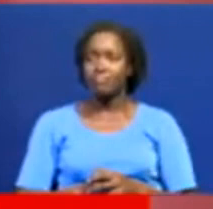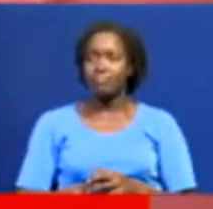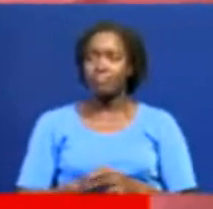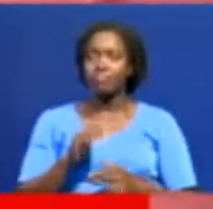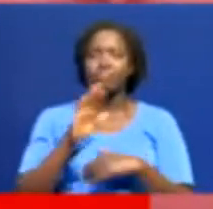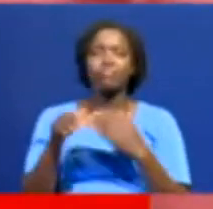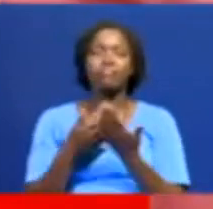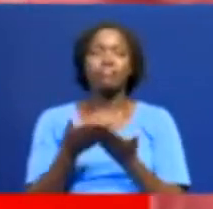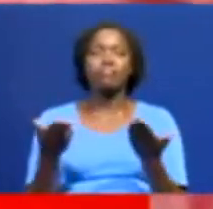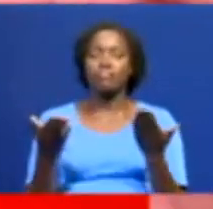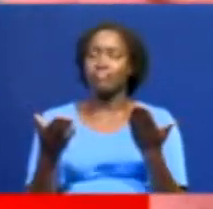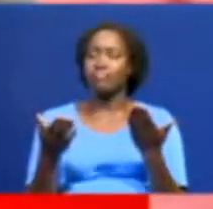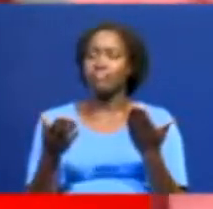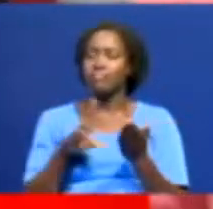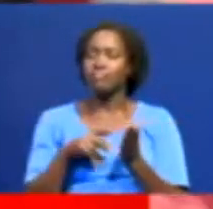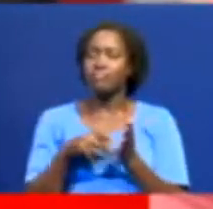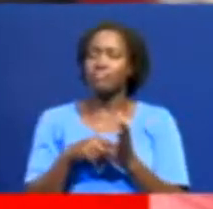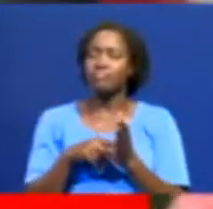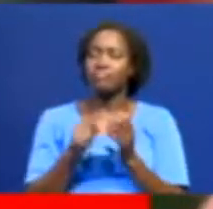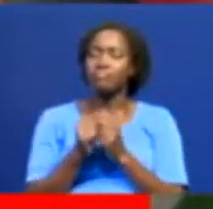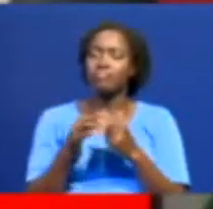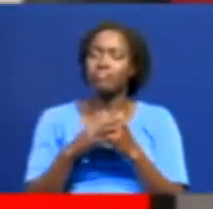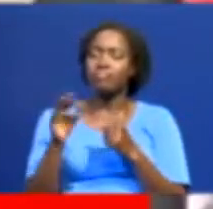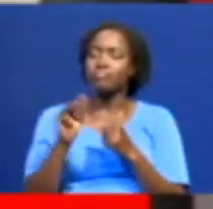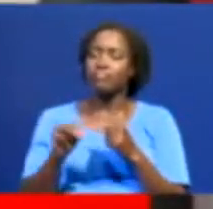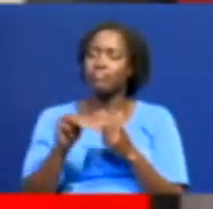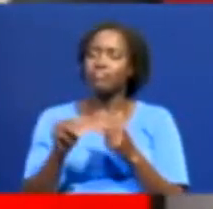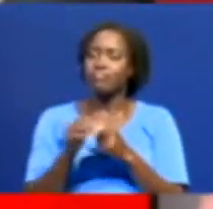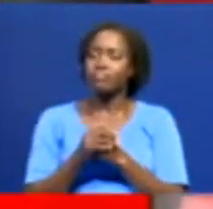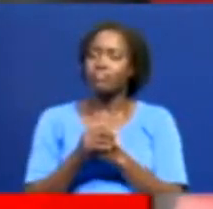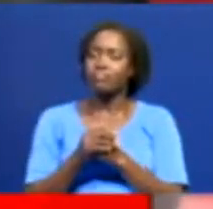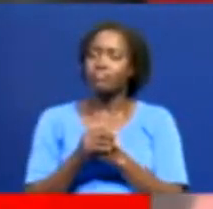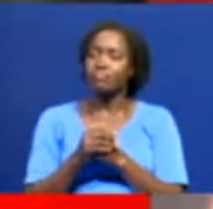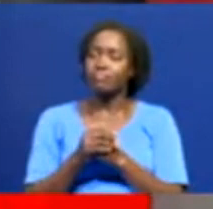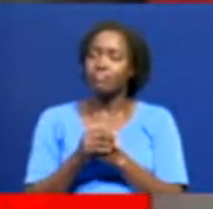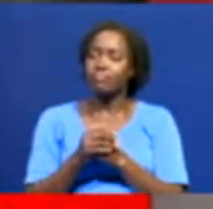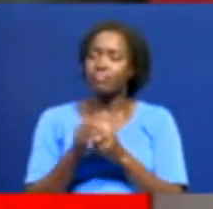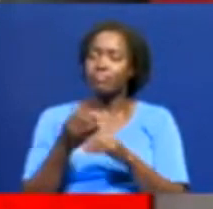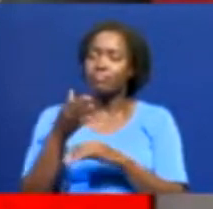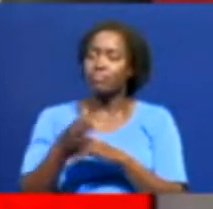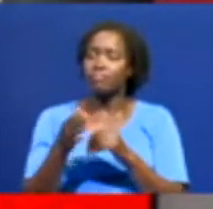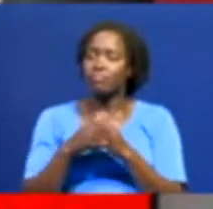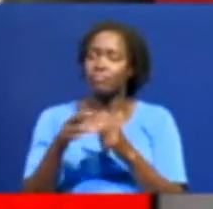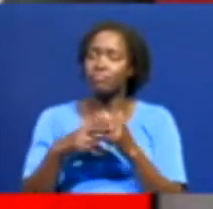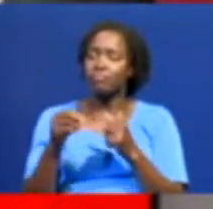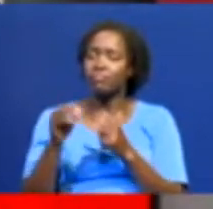All these projects, the 18 billion, the over 70 billion that is already under